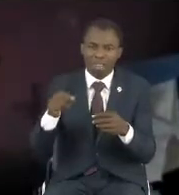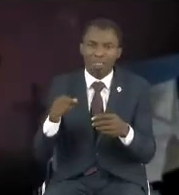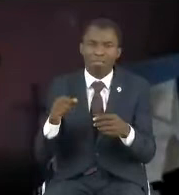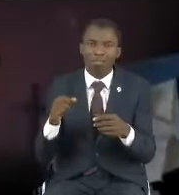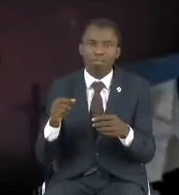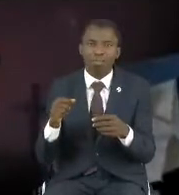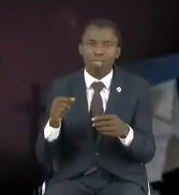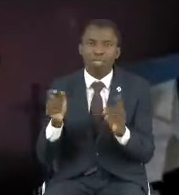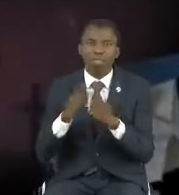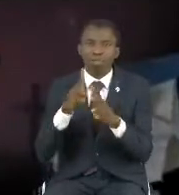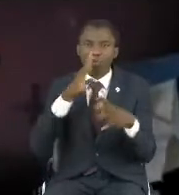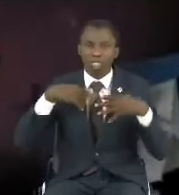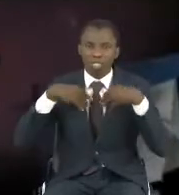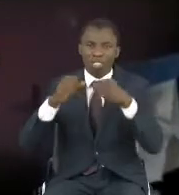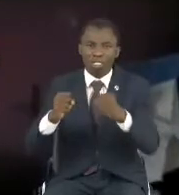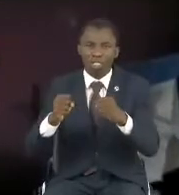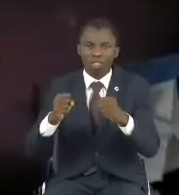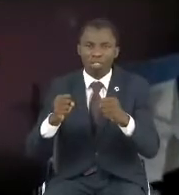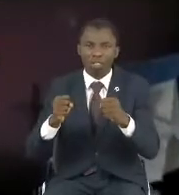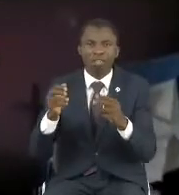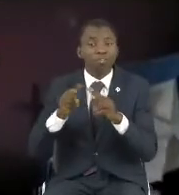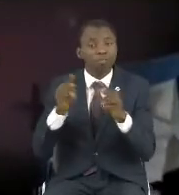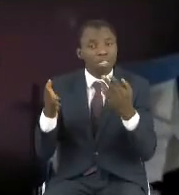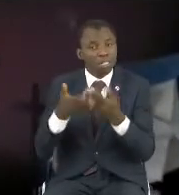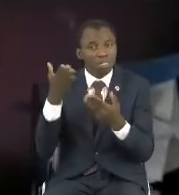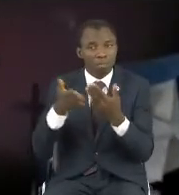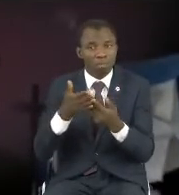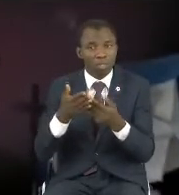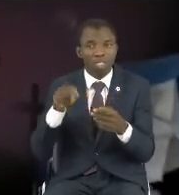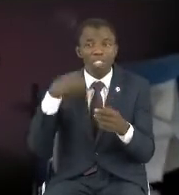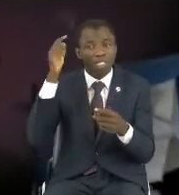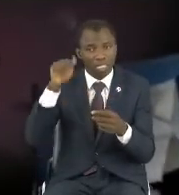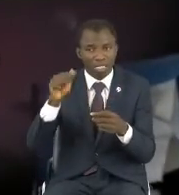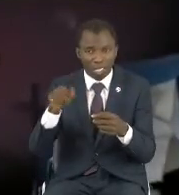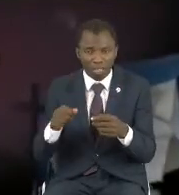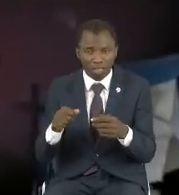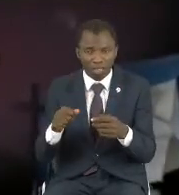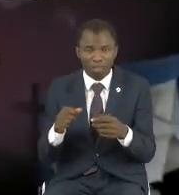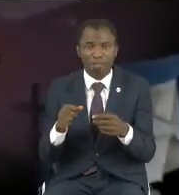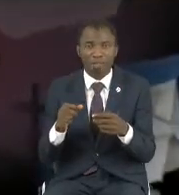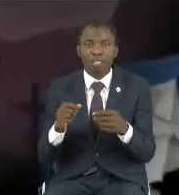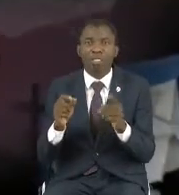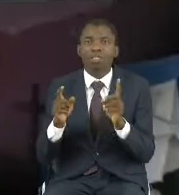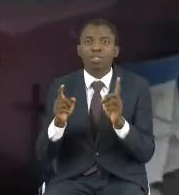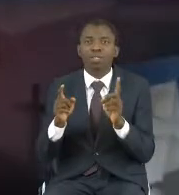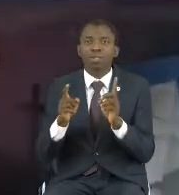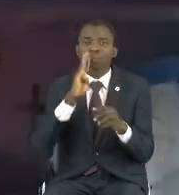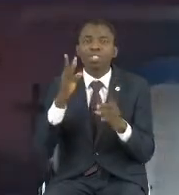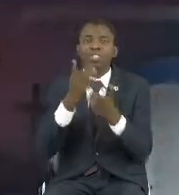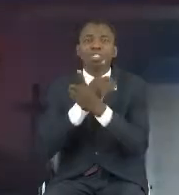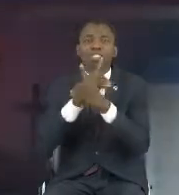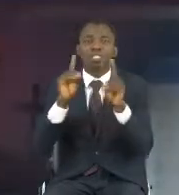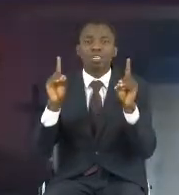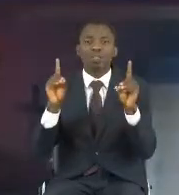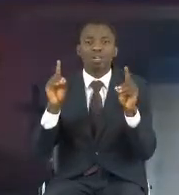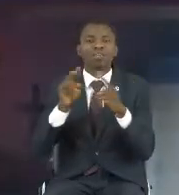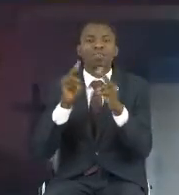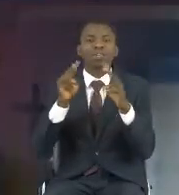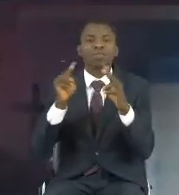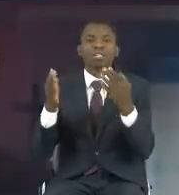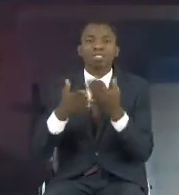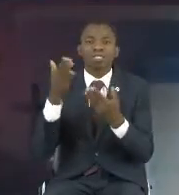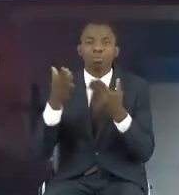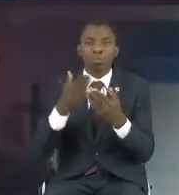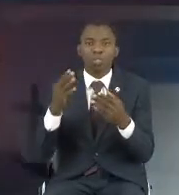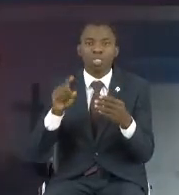be healed, very simple, just say yes. And to be delivered, very simple, just